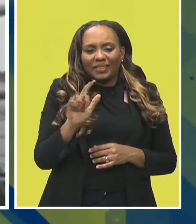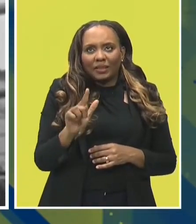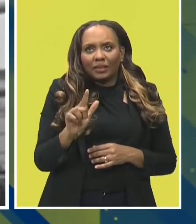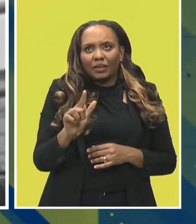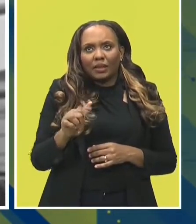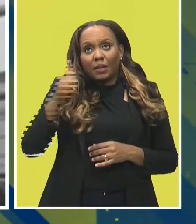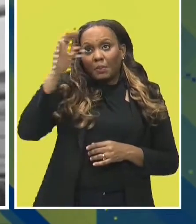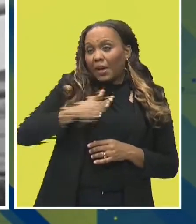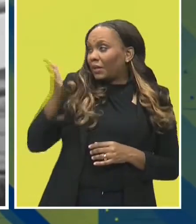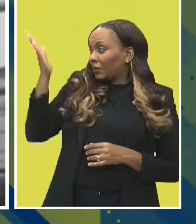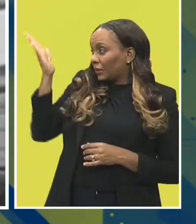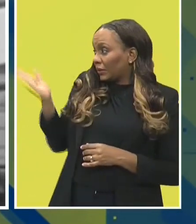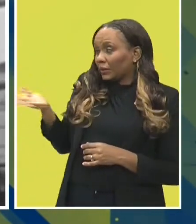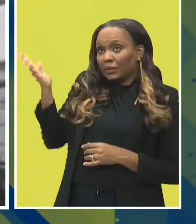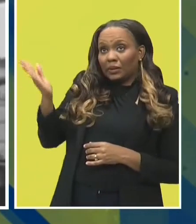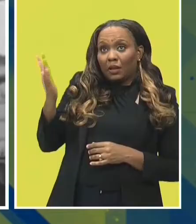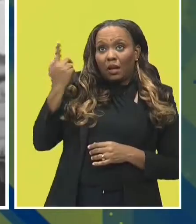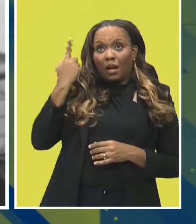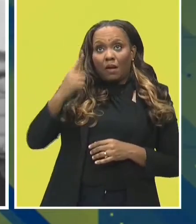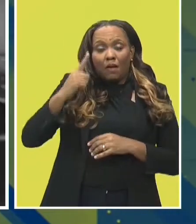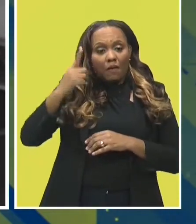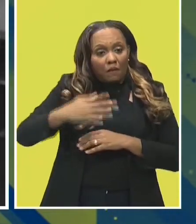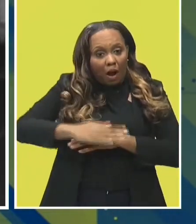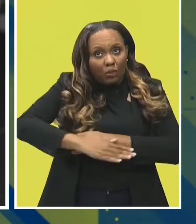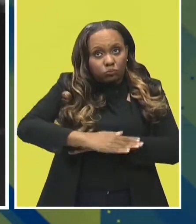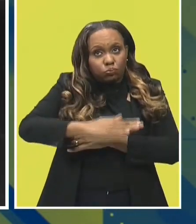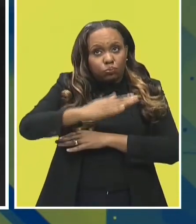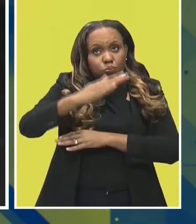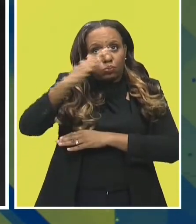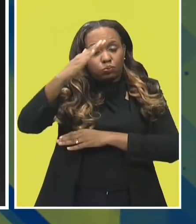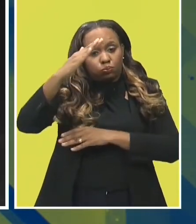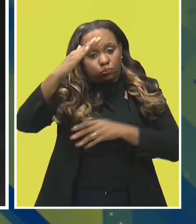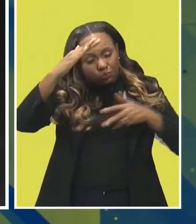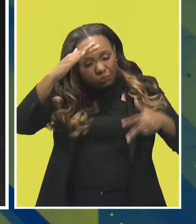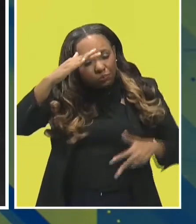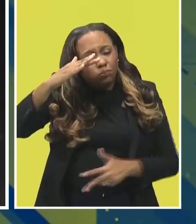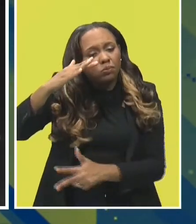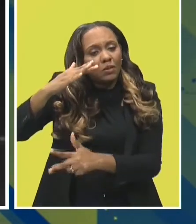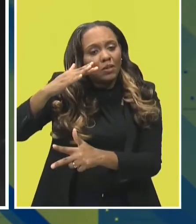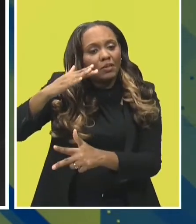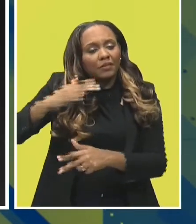turn the shaft to allow the vessels to go in and out of the careenage.